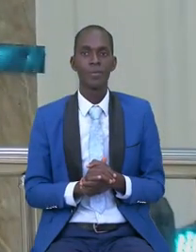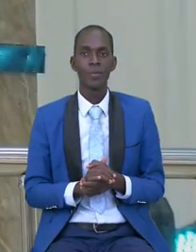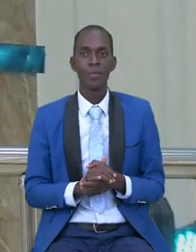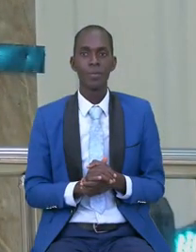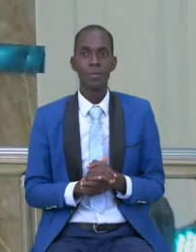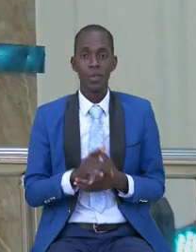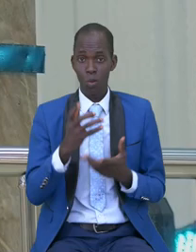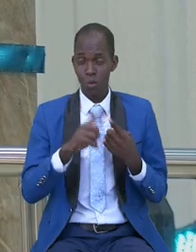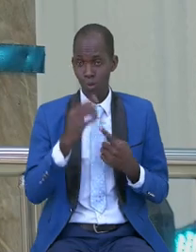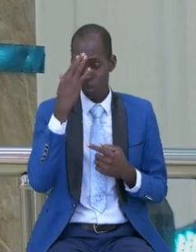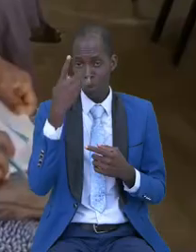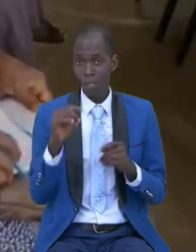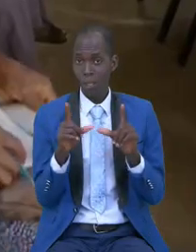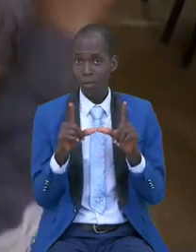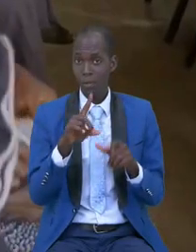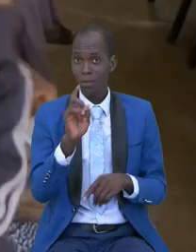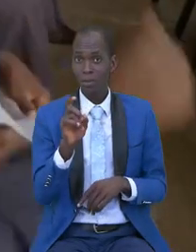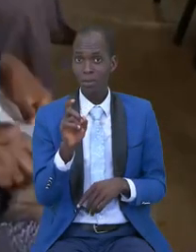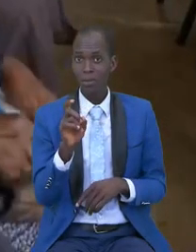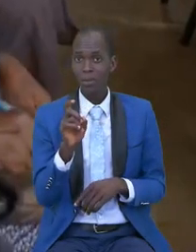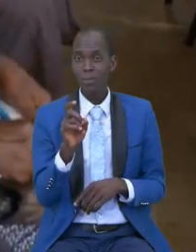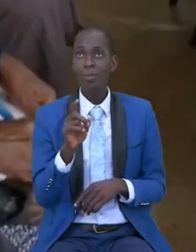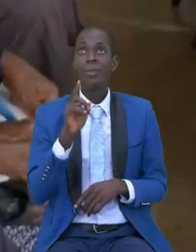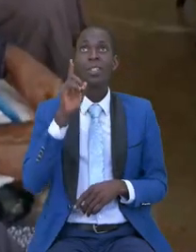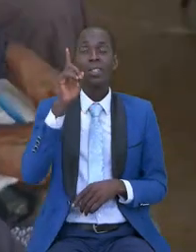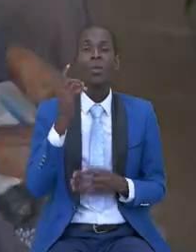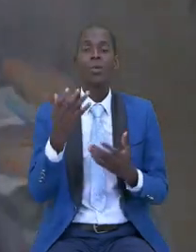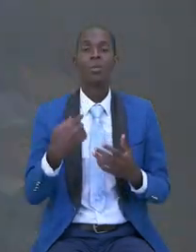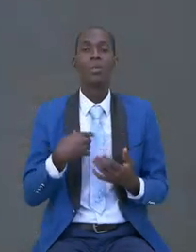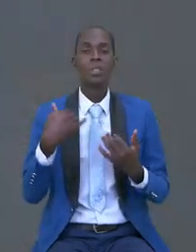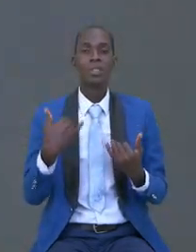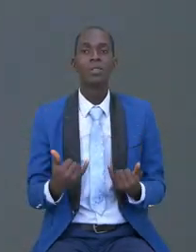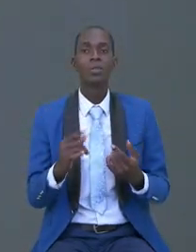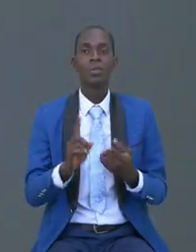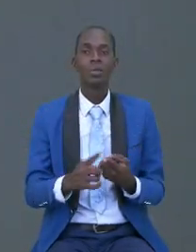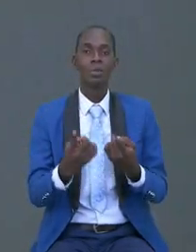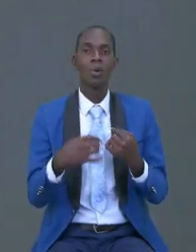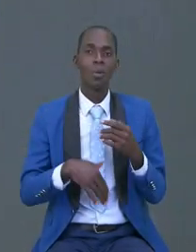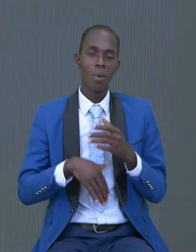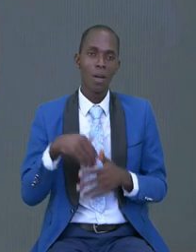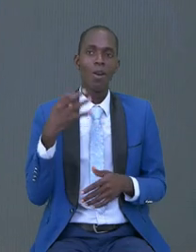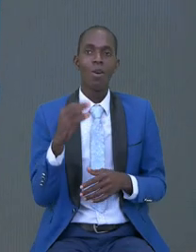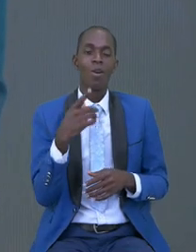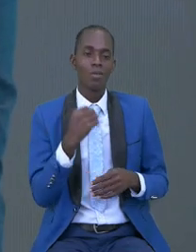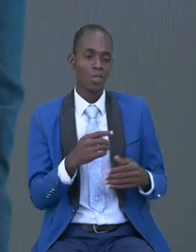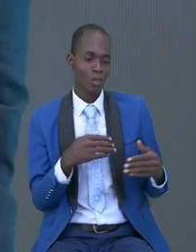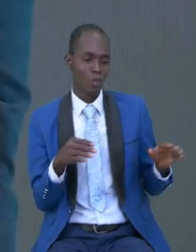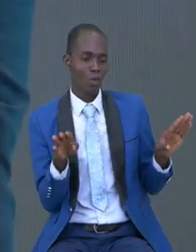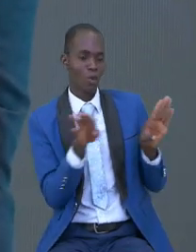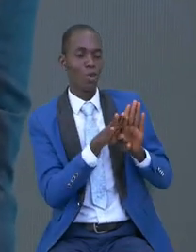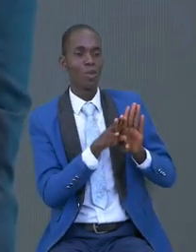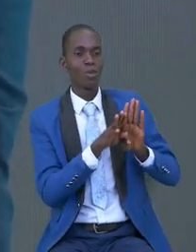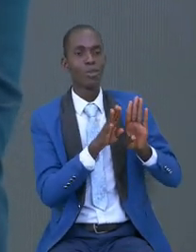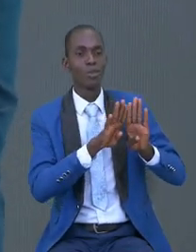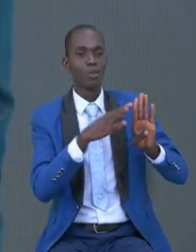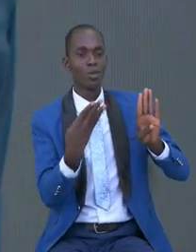You want to hear the level? He wants me now to come out of the closed door of